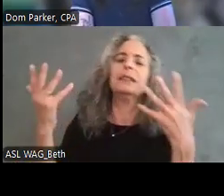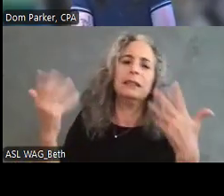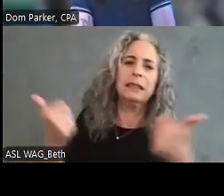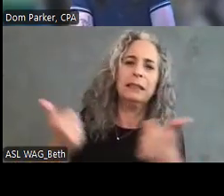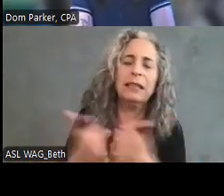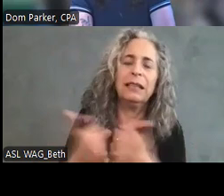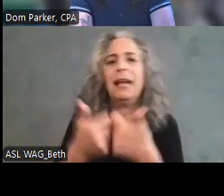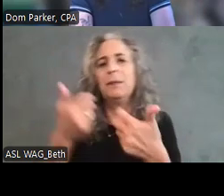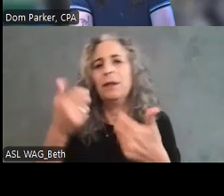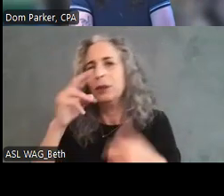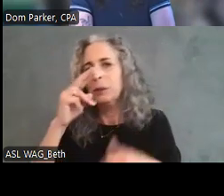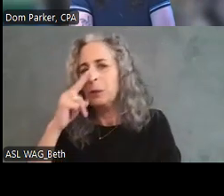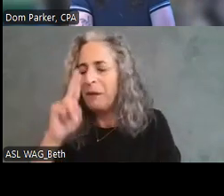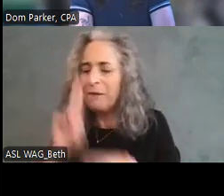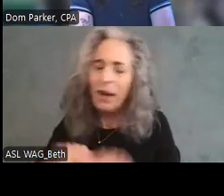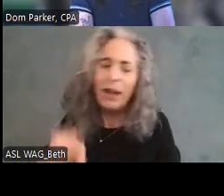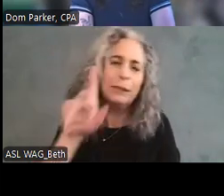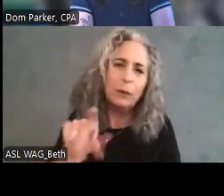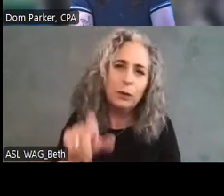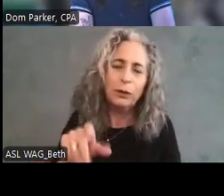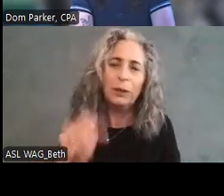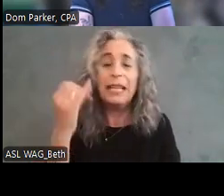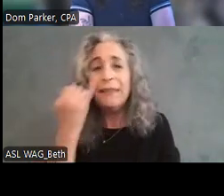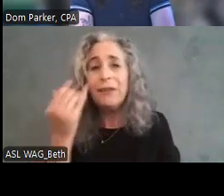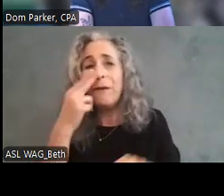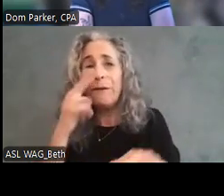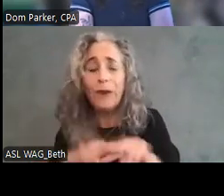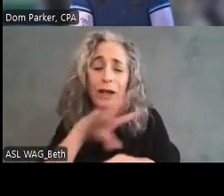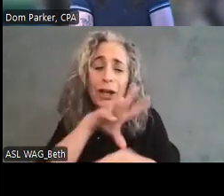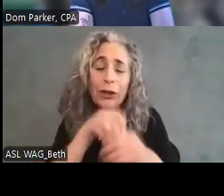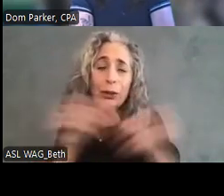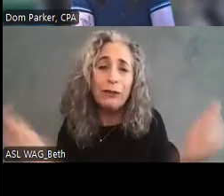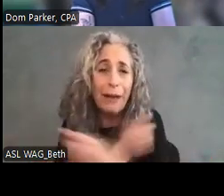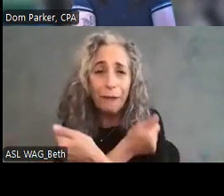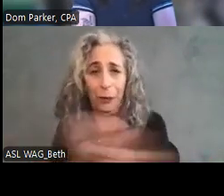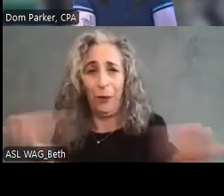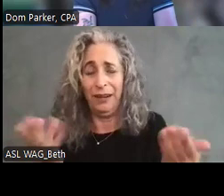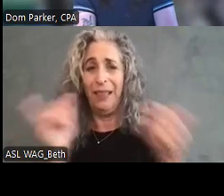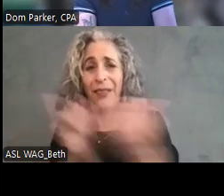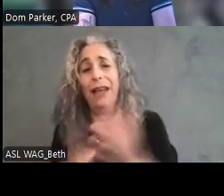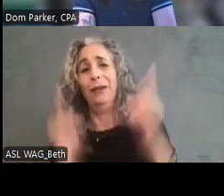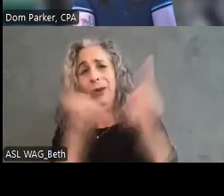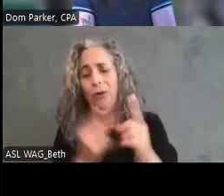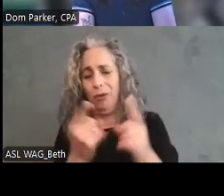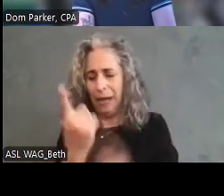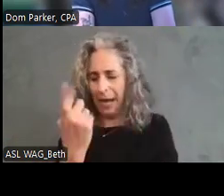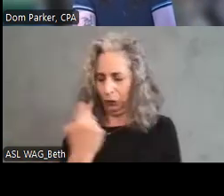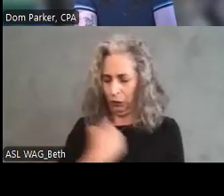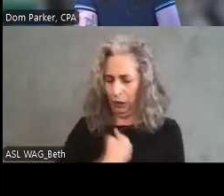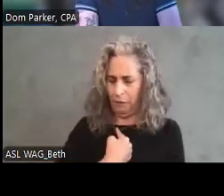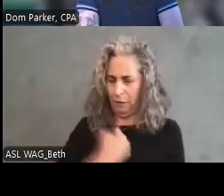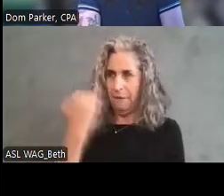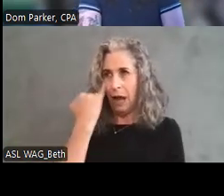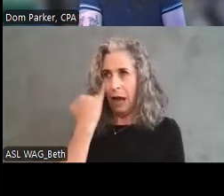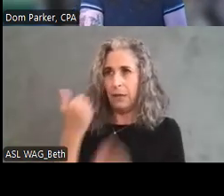challenge. Is the game fun and inclusive for everyone? That should be what you're asking yourself when you come up with a game idea, or if you're an